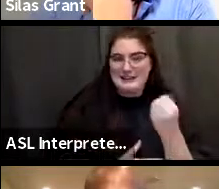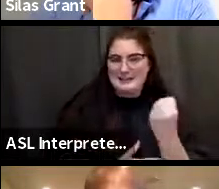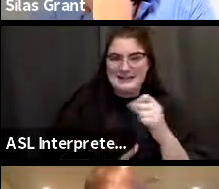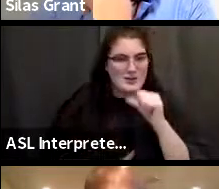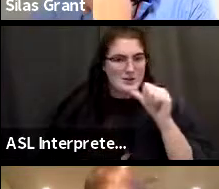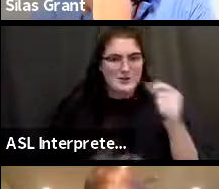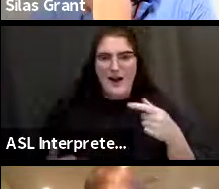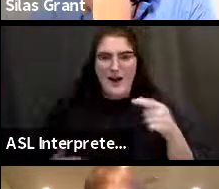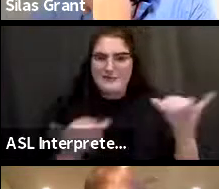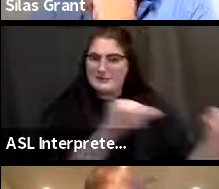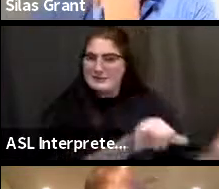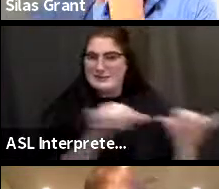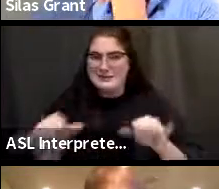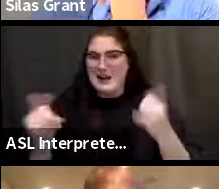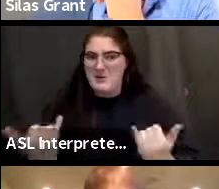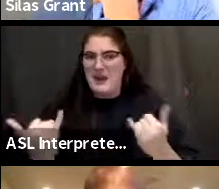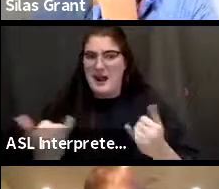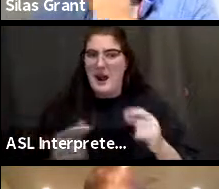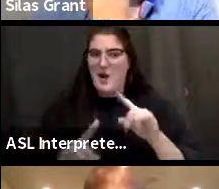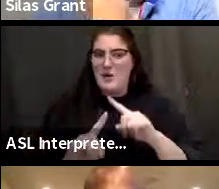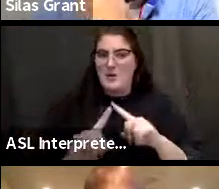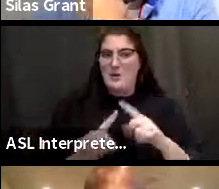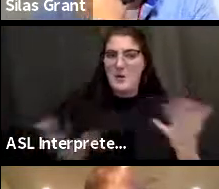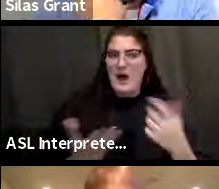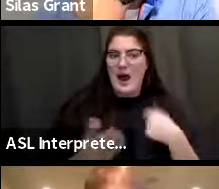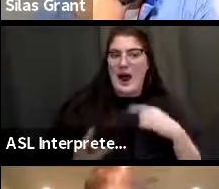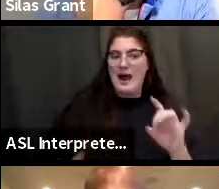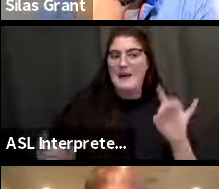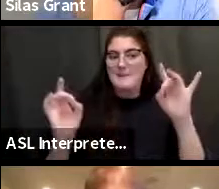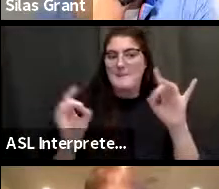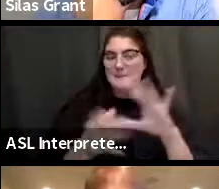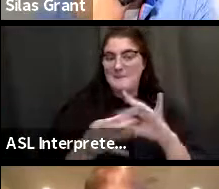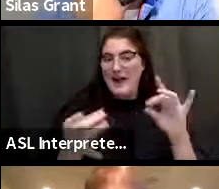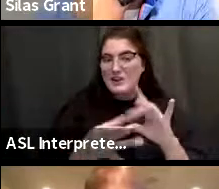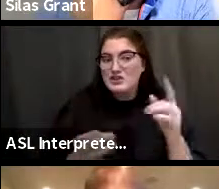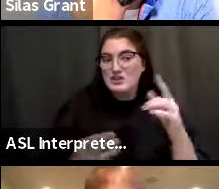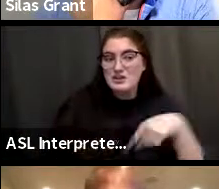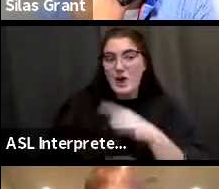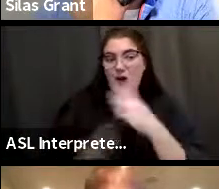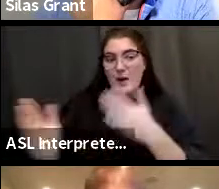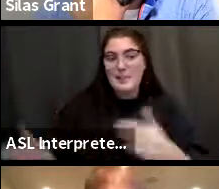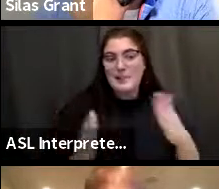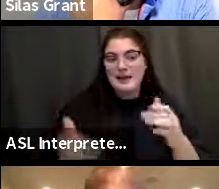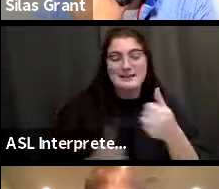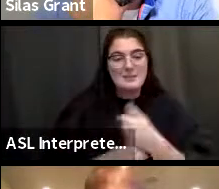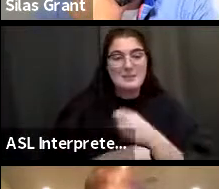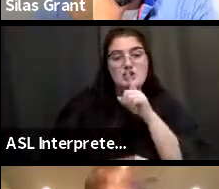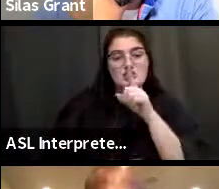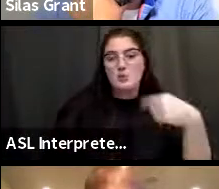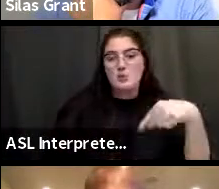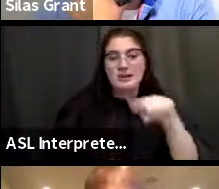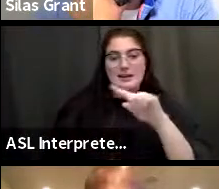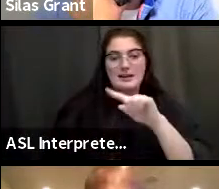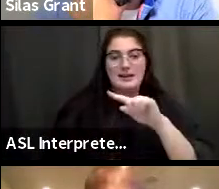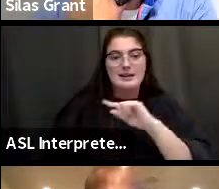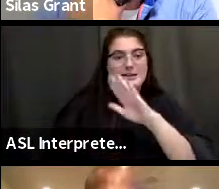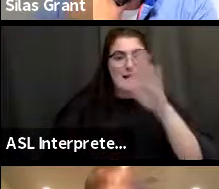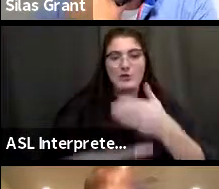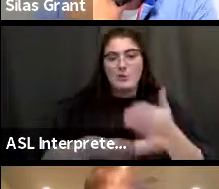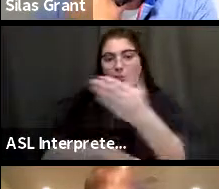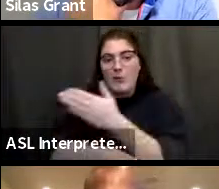And what I just mentioned is our plan to make sure we never get there again,